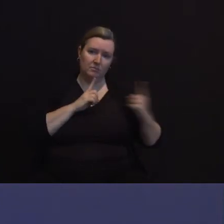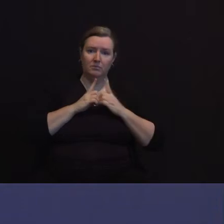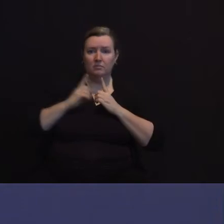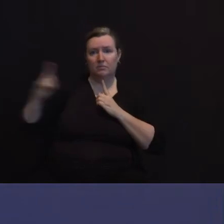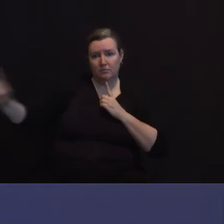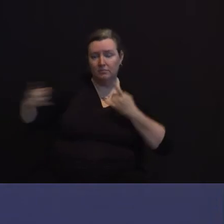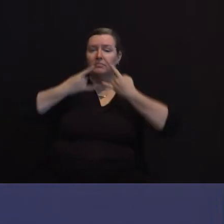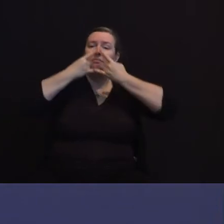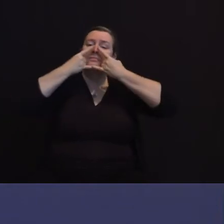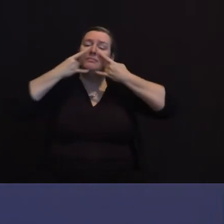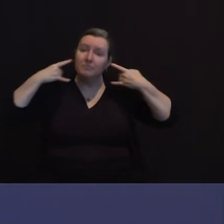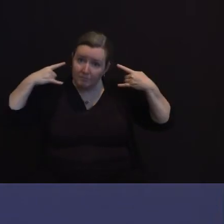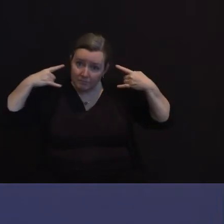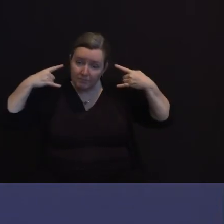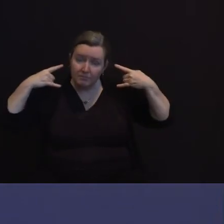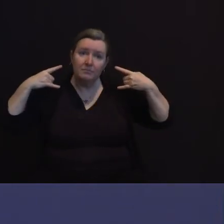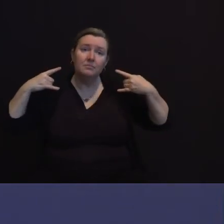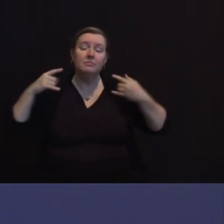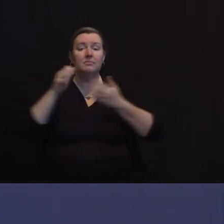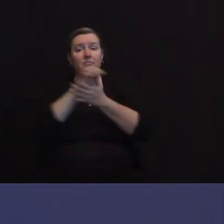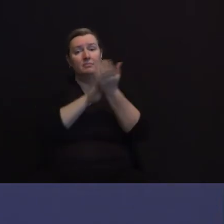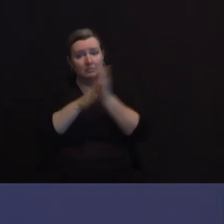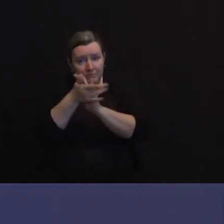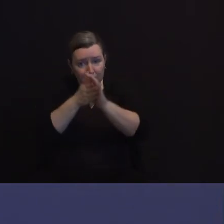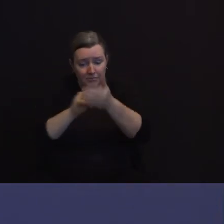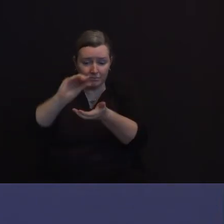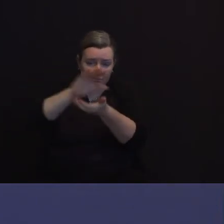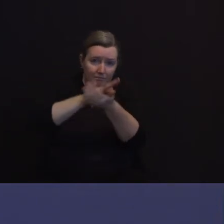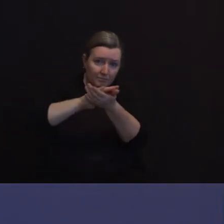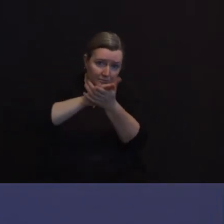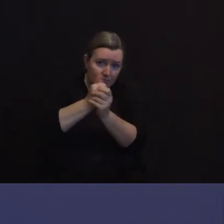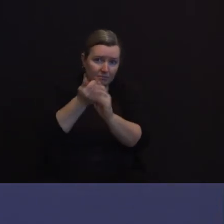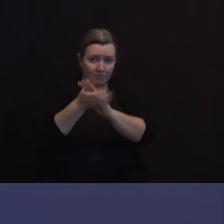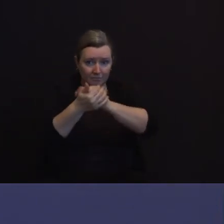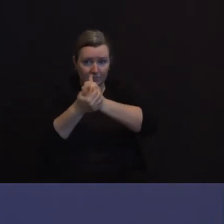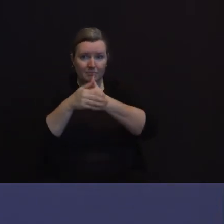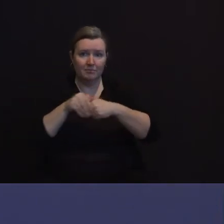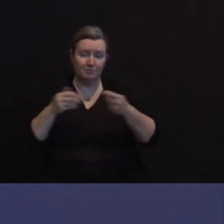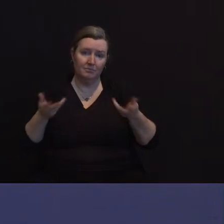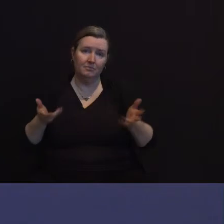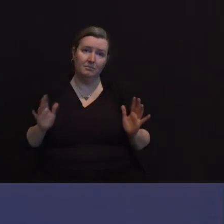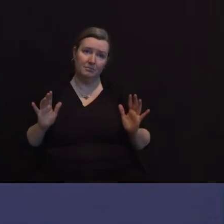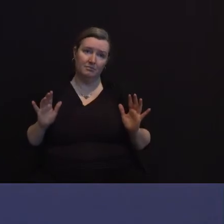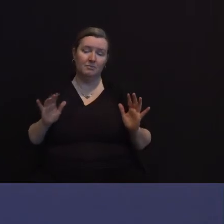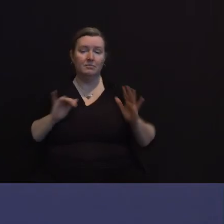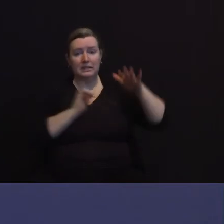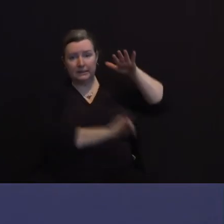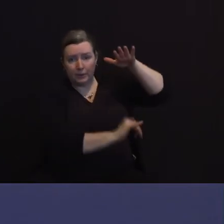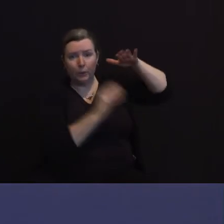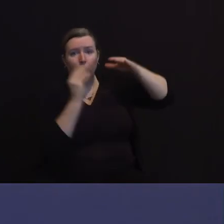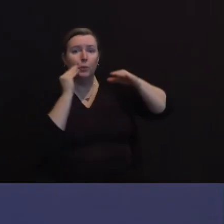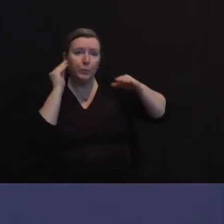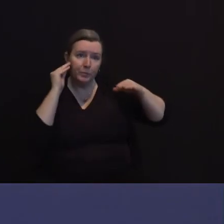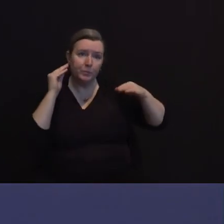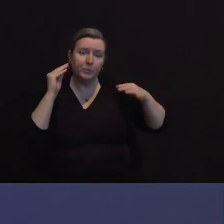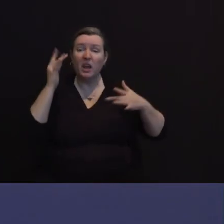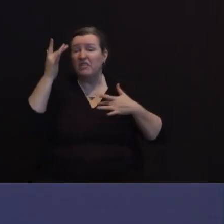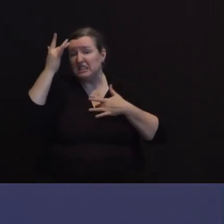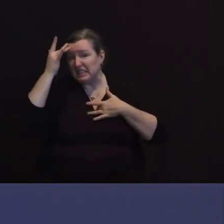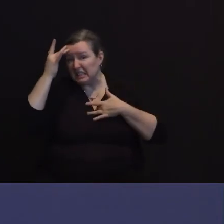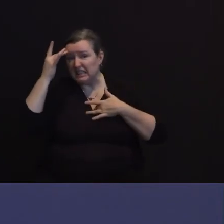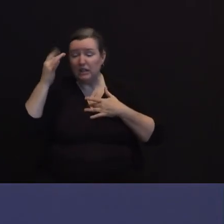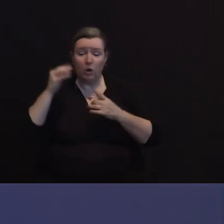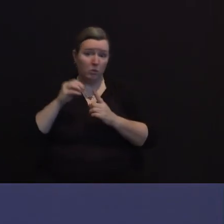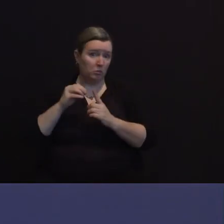up, wash your hands with soap and water, take yourself off the field if you've been exposed or you don't feel well, and at the right moment